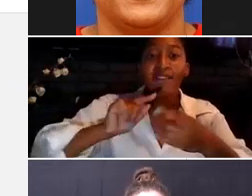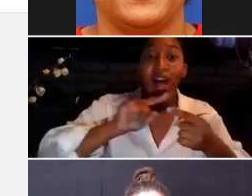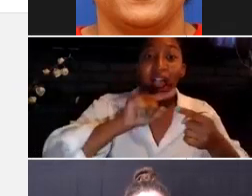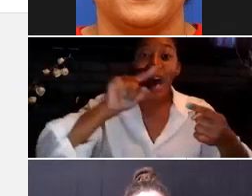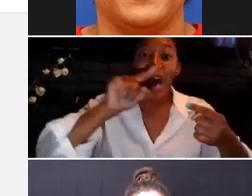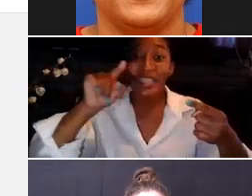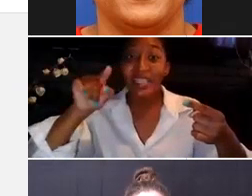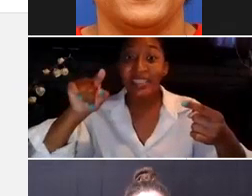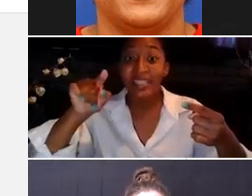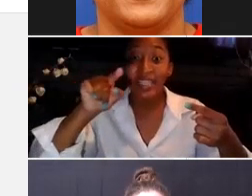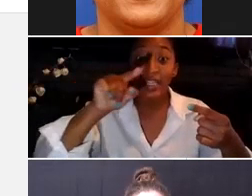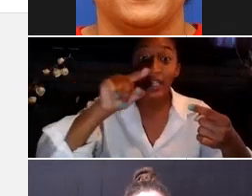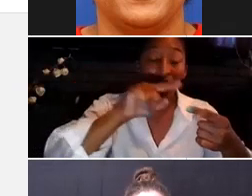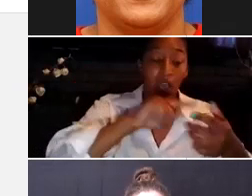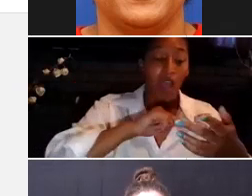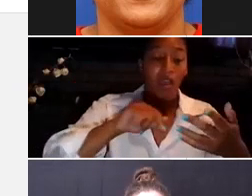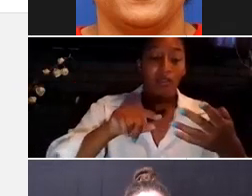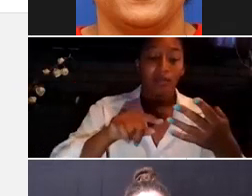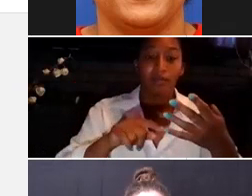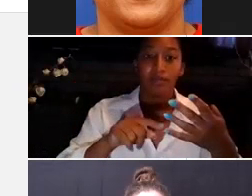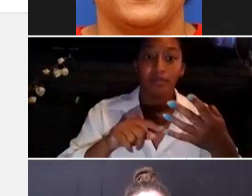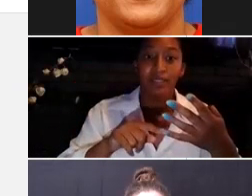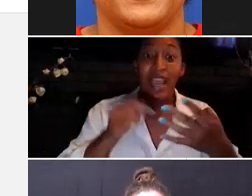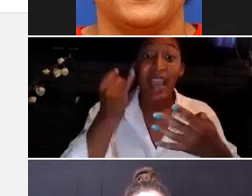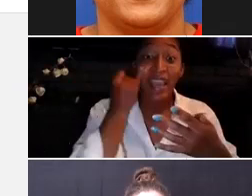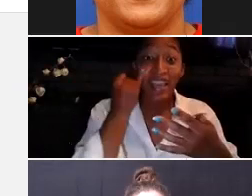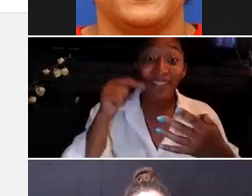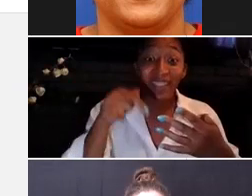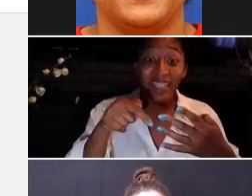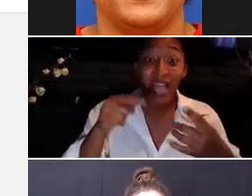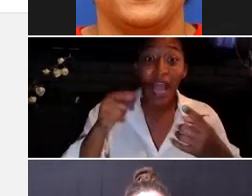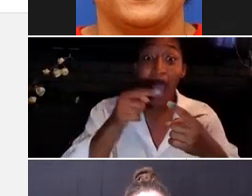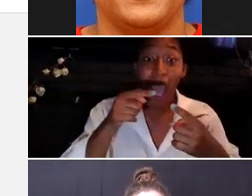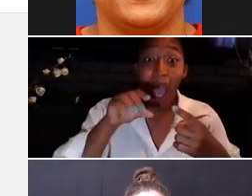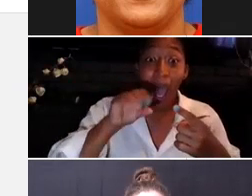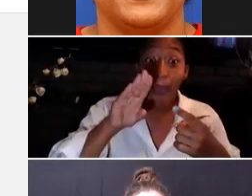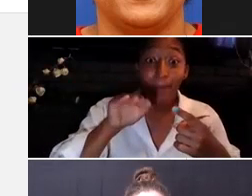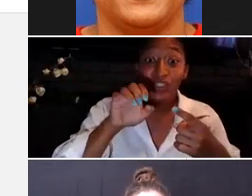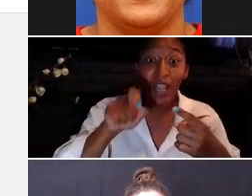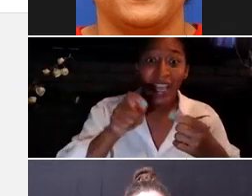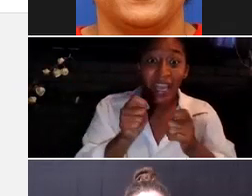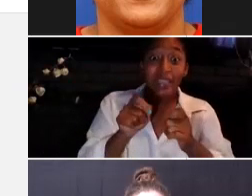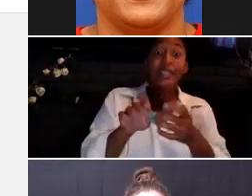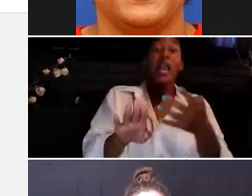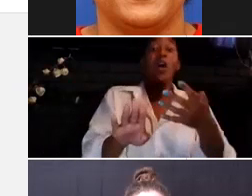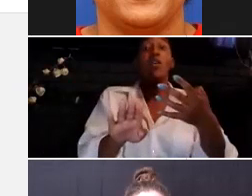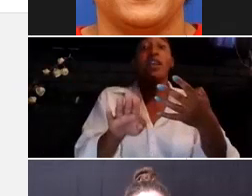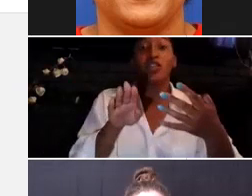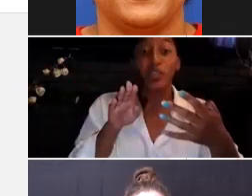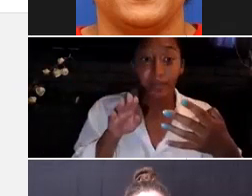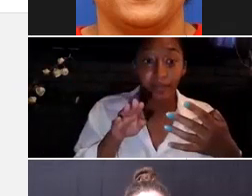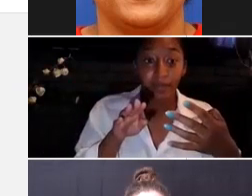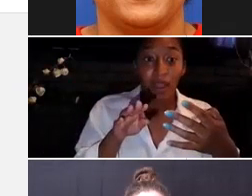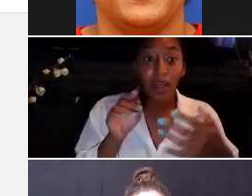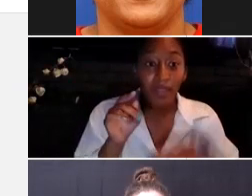And then notice this equation, and this equation are connected to time, whereas